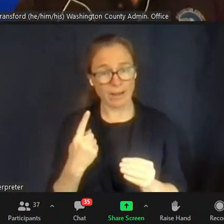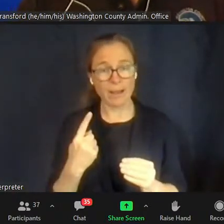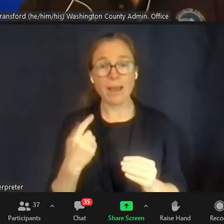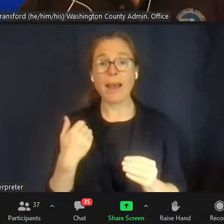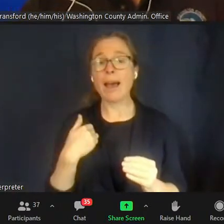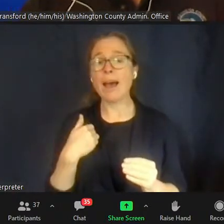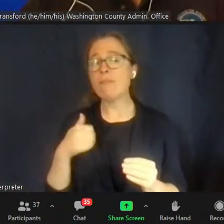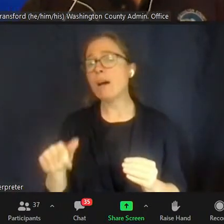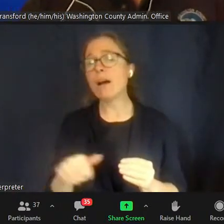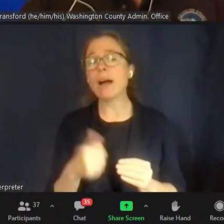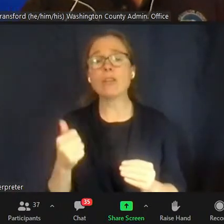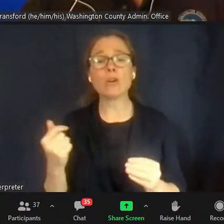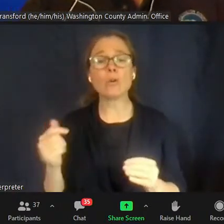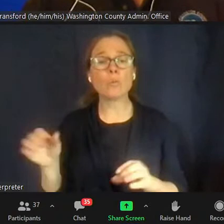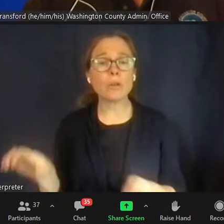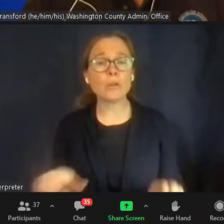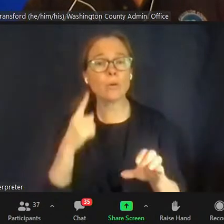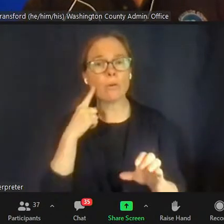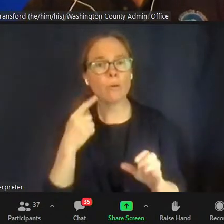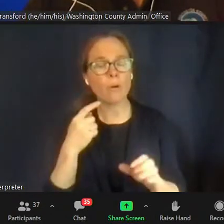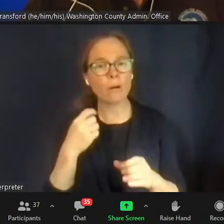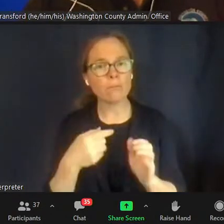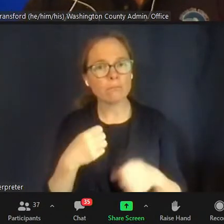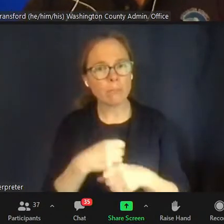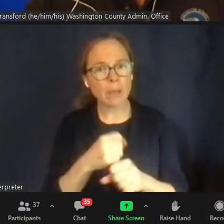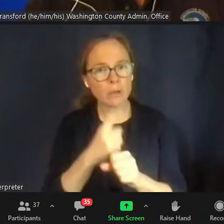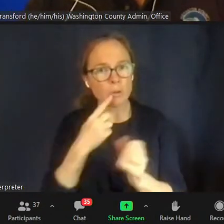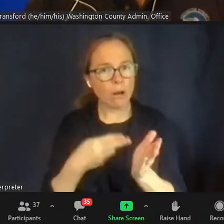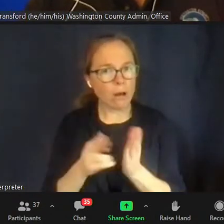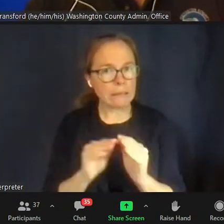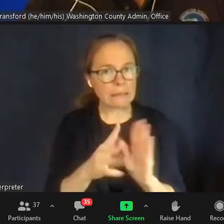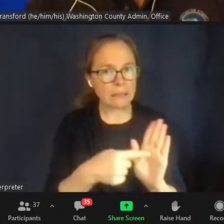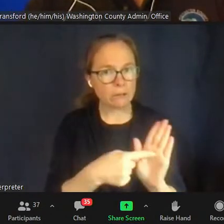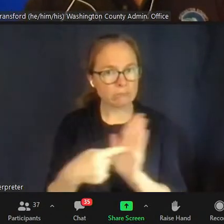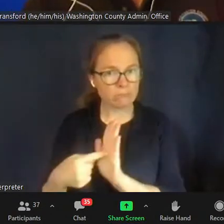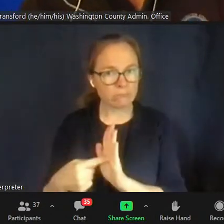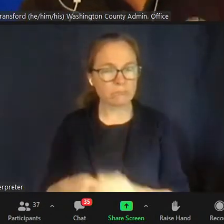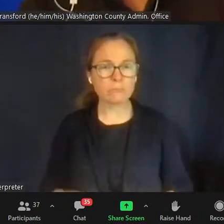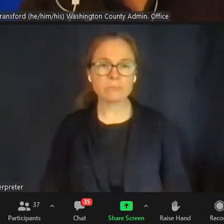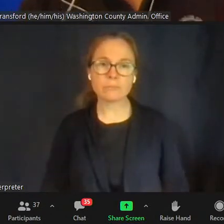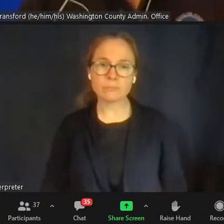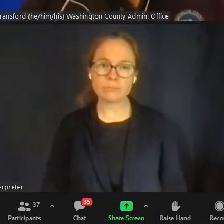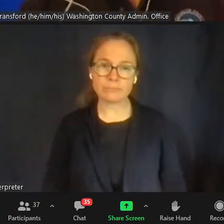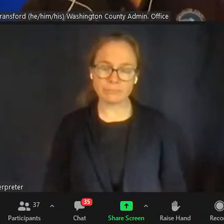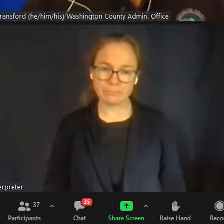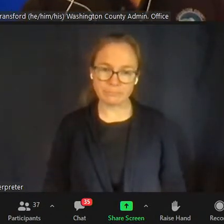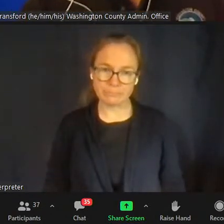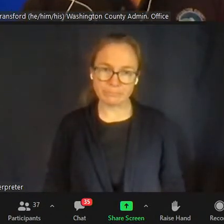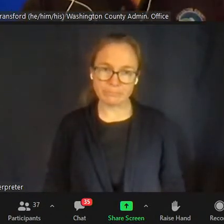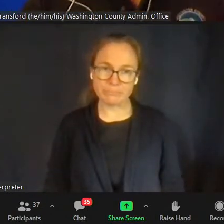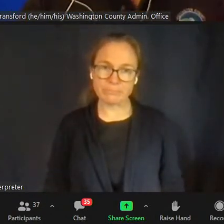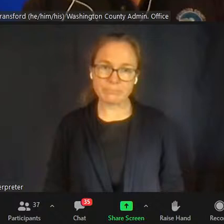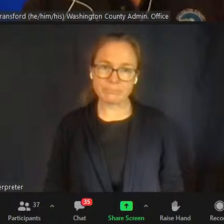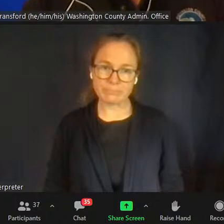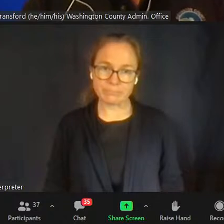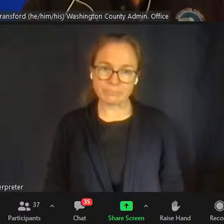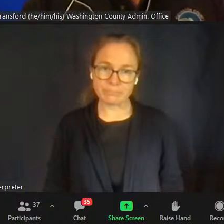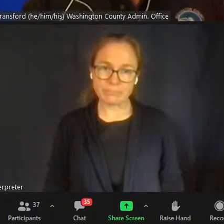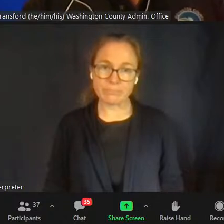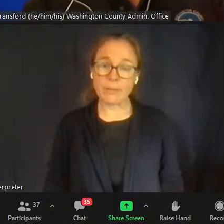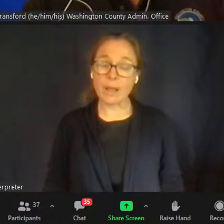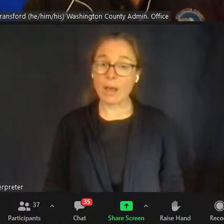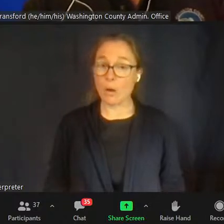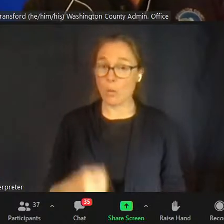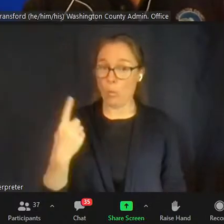I really want to emphasize that. The one piece that I'm going to be taking away as an action